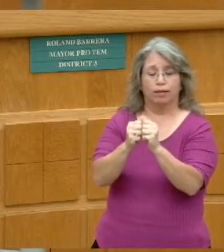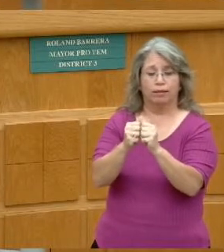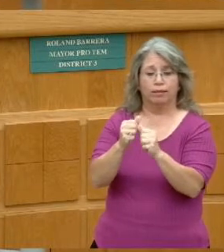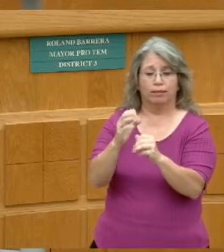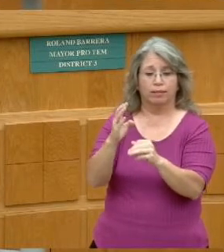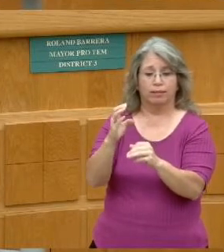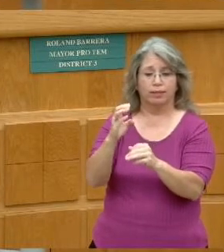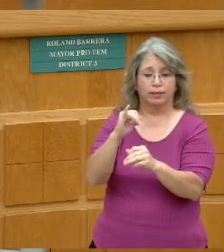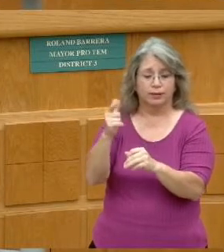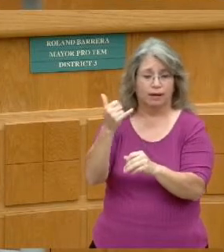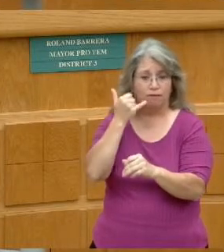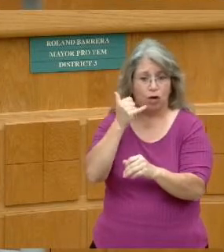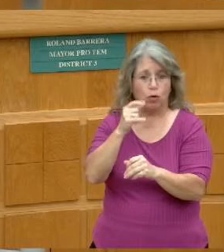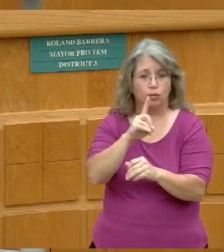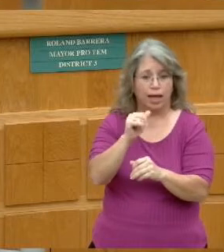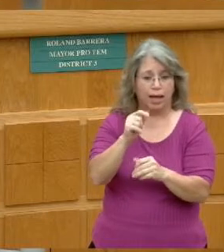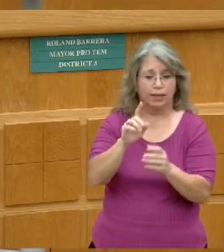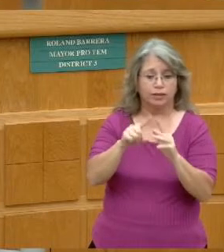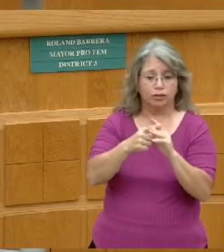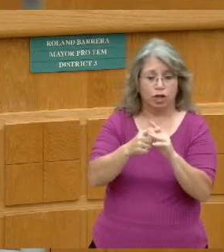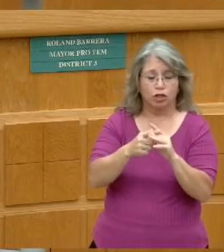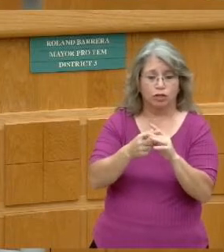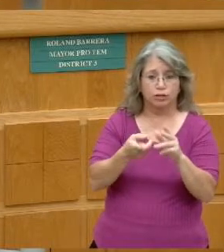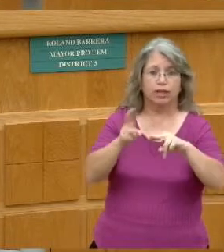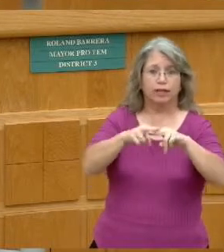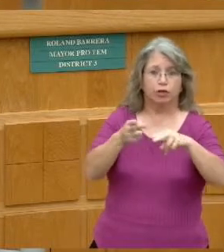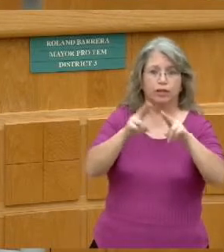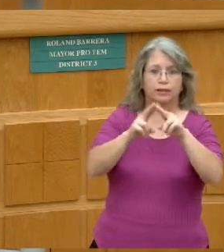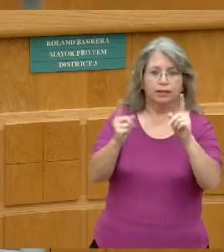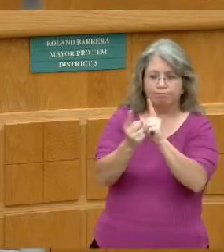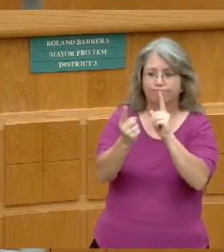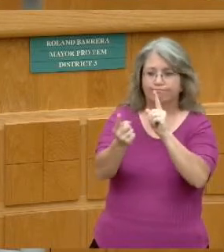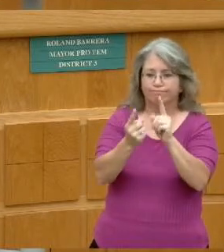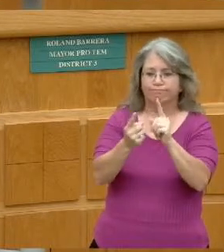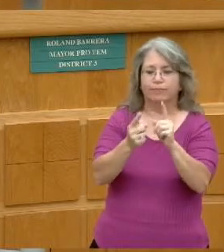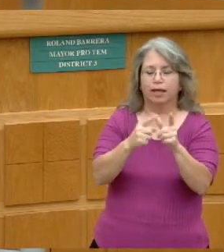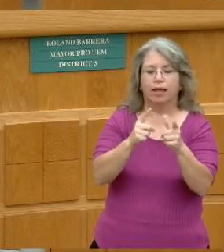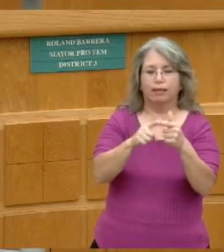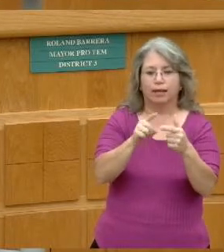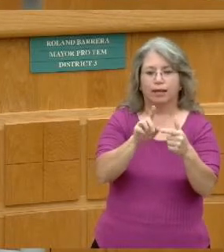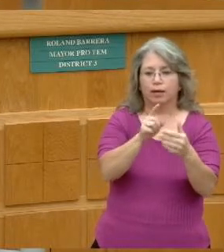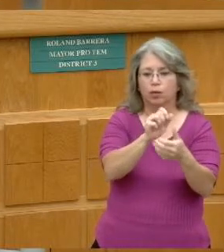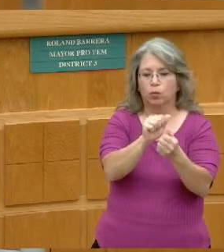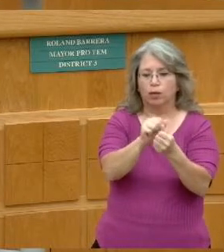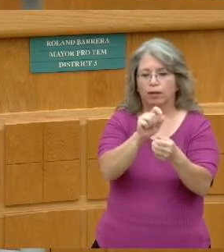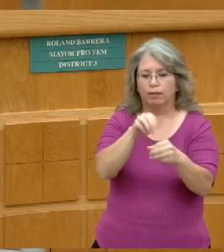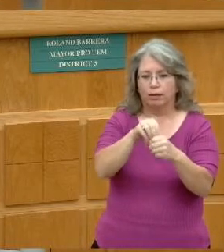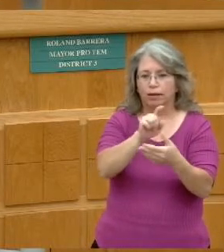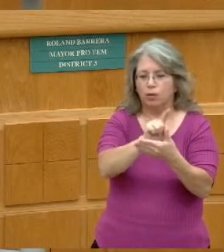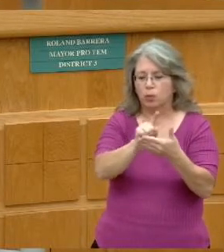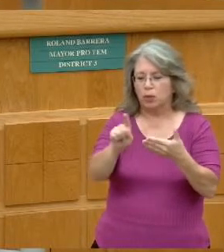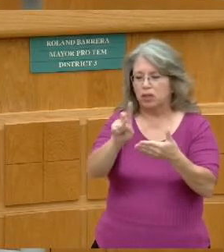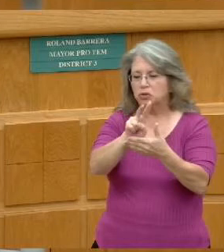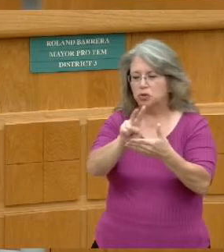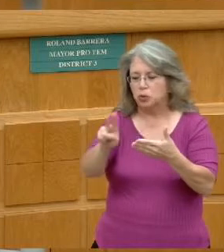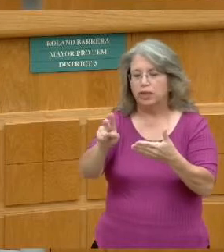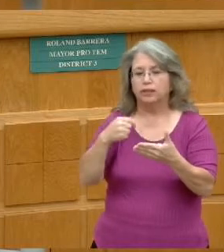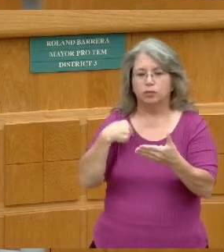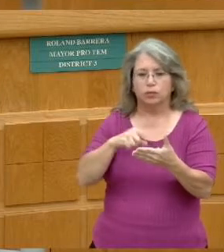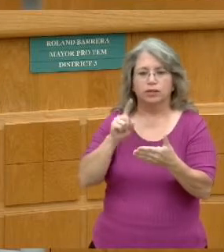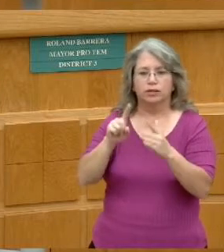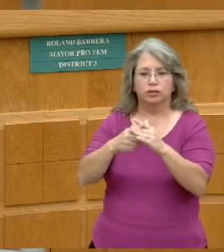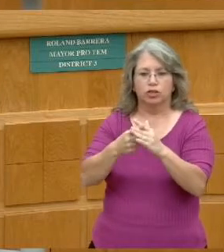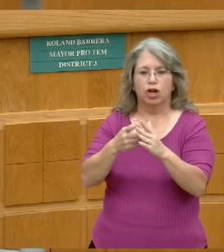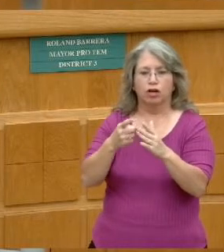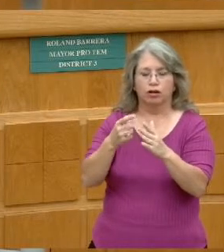would predict that you would start to see new cases. We actually see new cases that in that amount of time. And so we do have control over this.